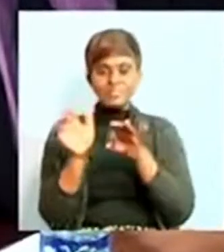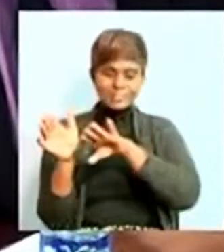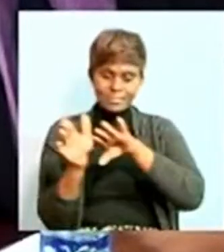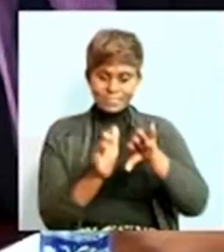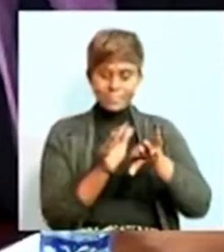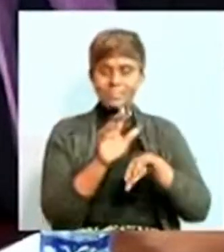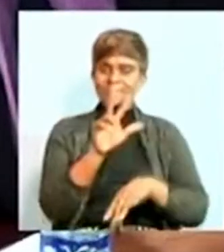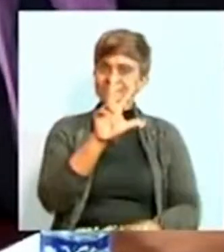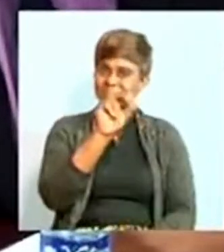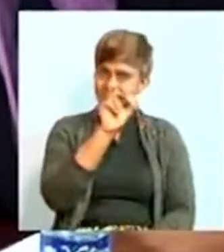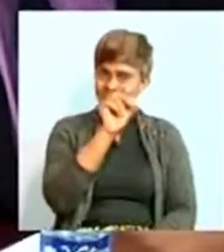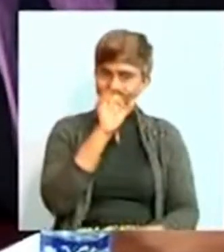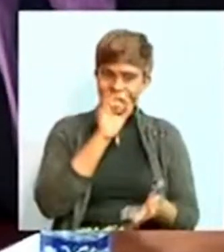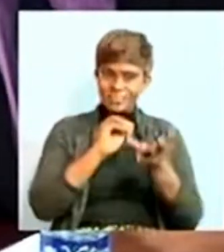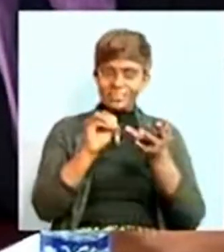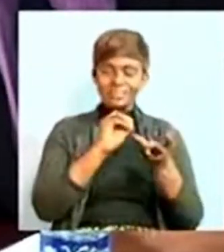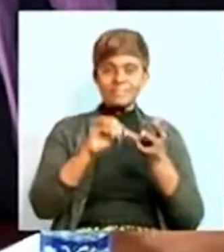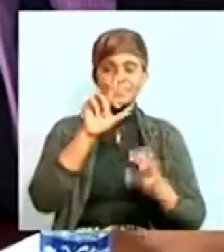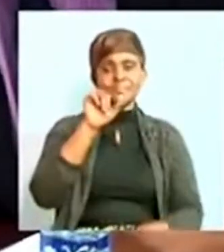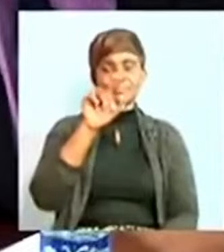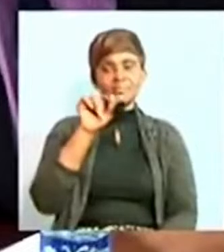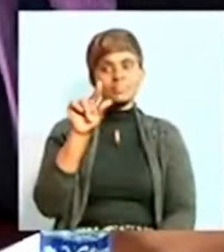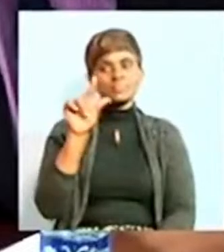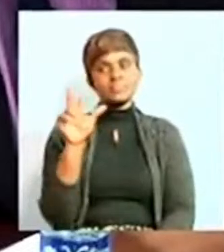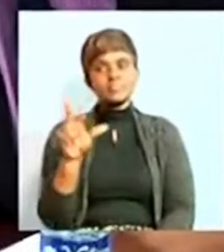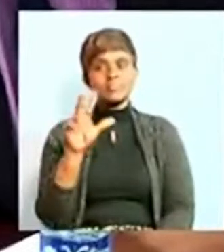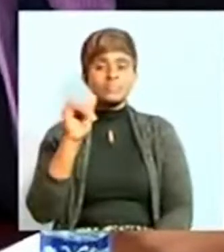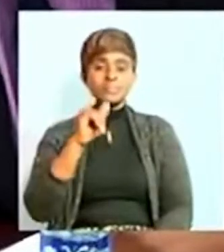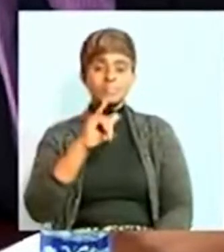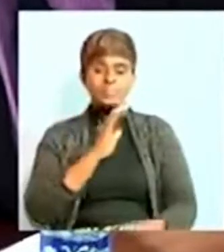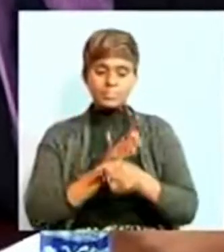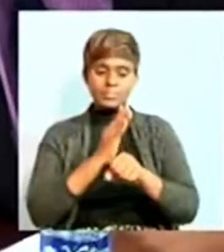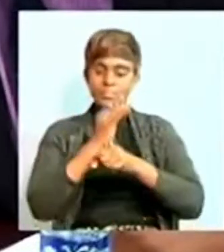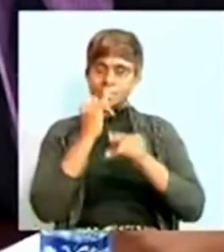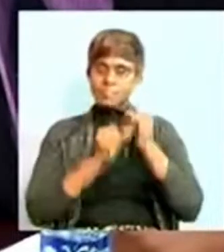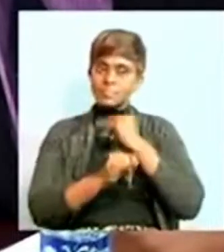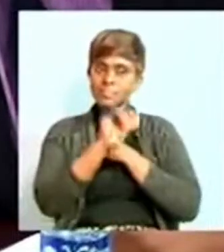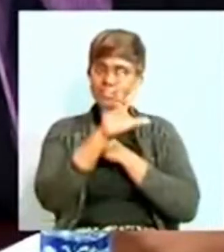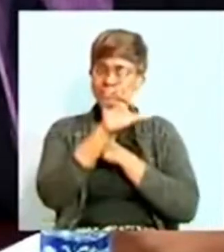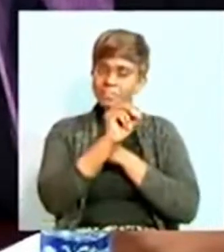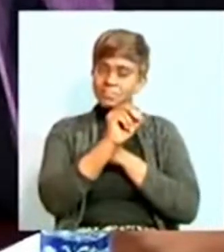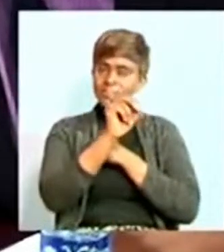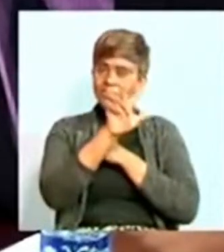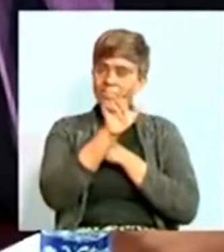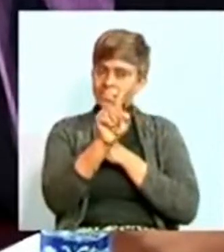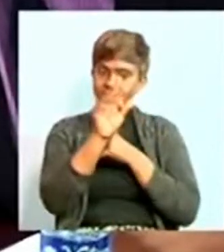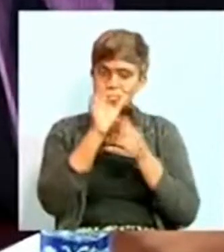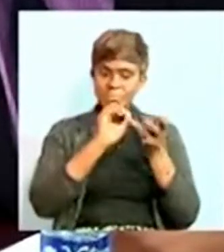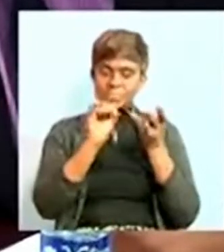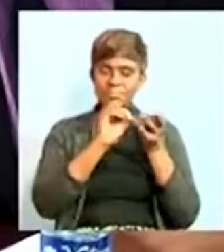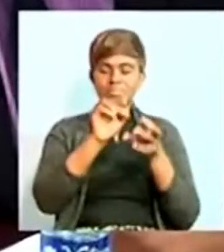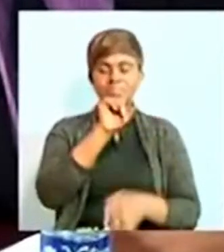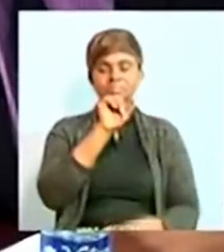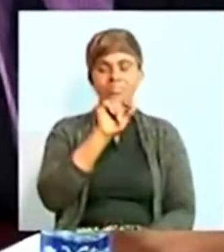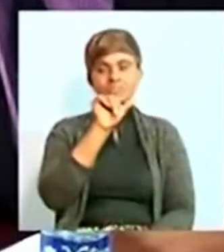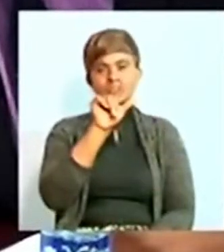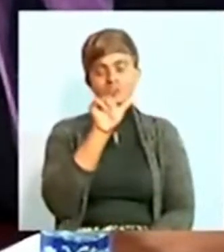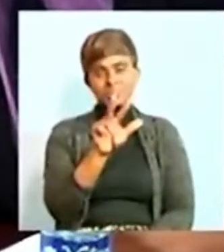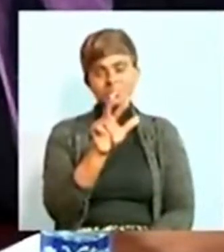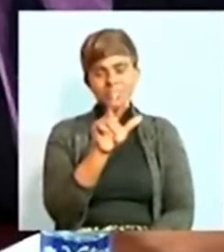to 30th October 2023, yes. then we come back to 31st October 2023.